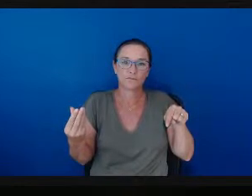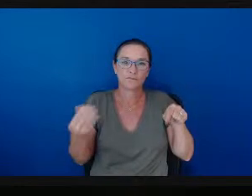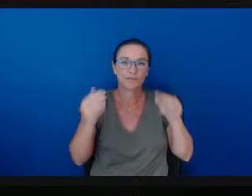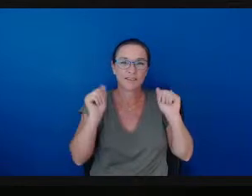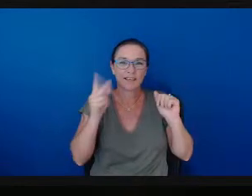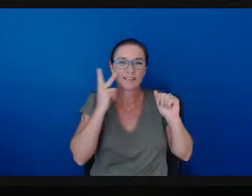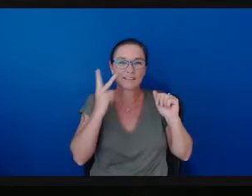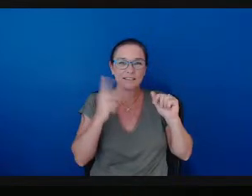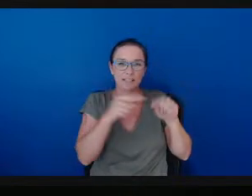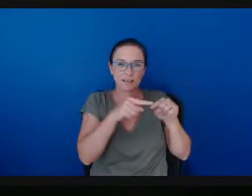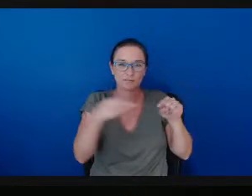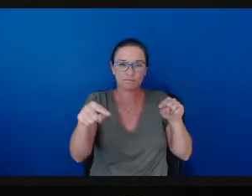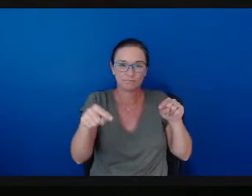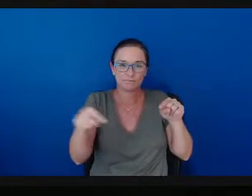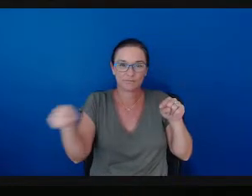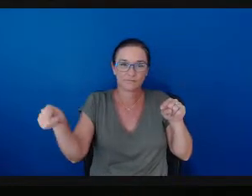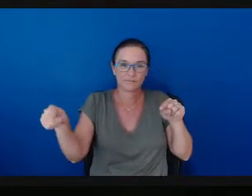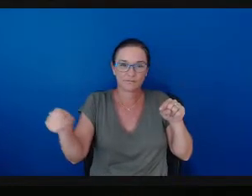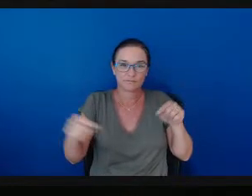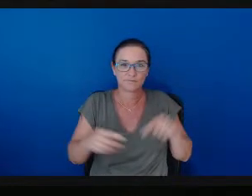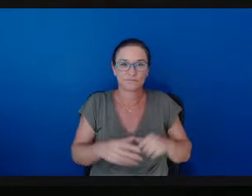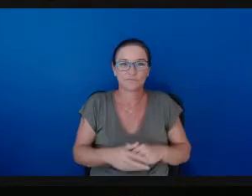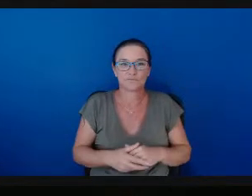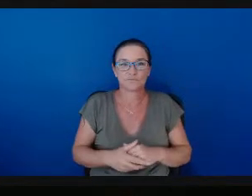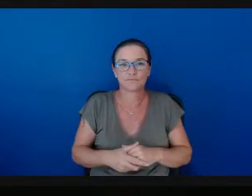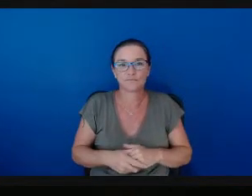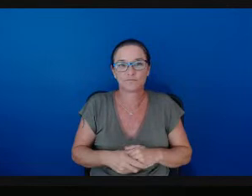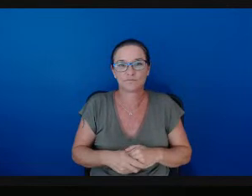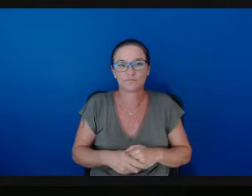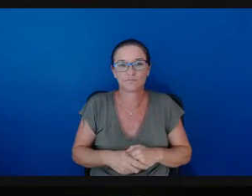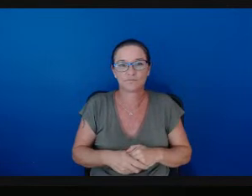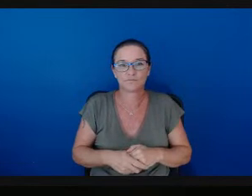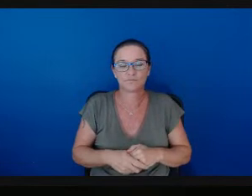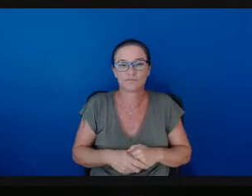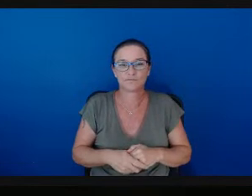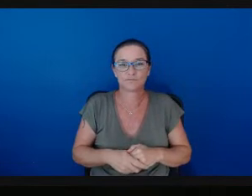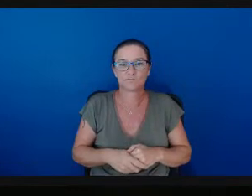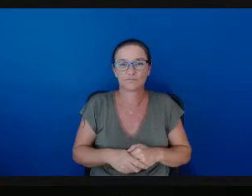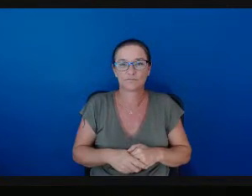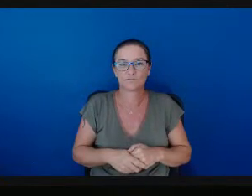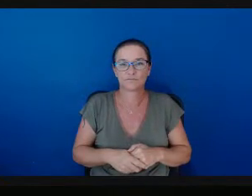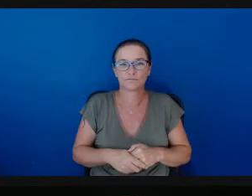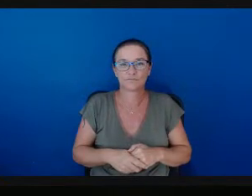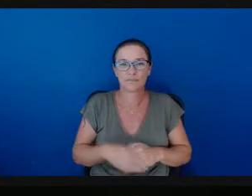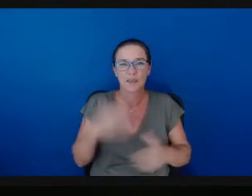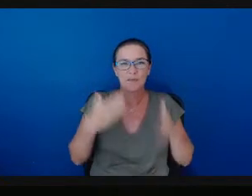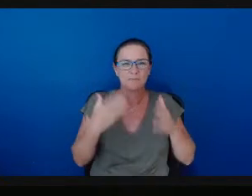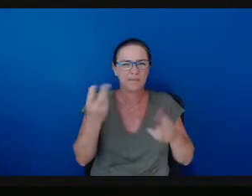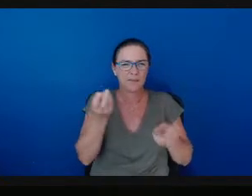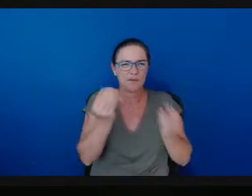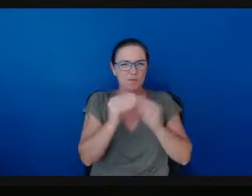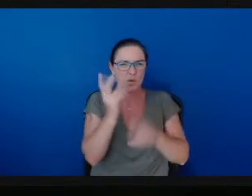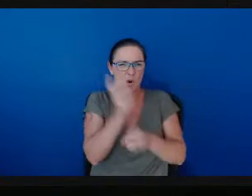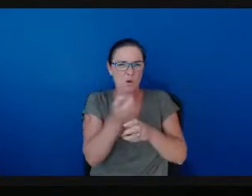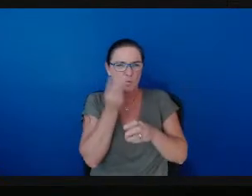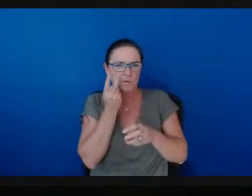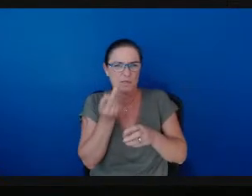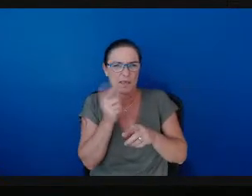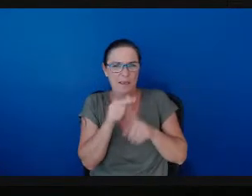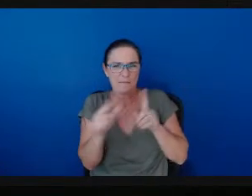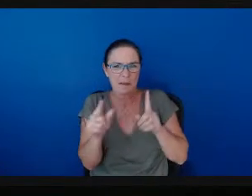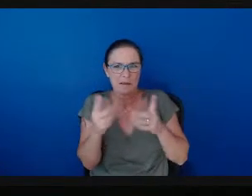over. Comes like this, and a little jog here at the end. I think this may be harder to see if it's so zoomed out, but maybe I